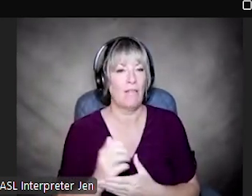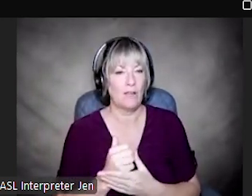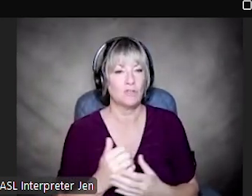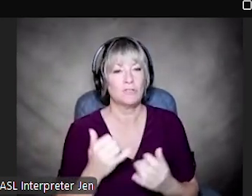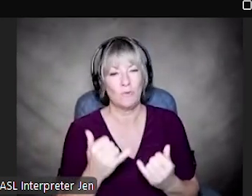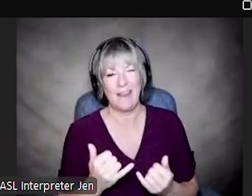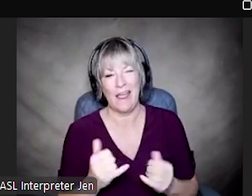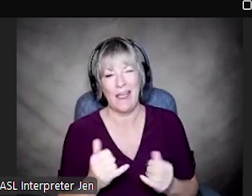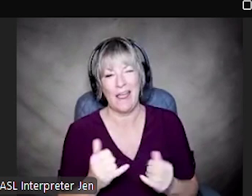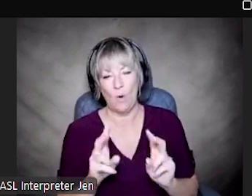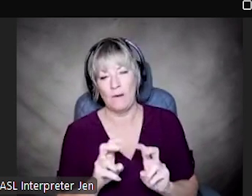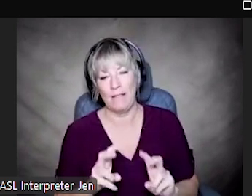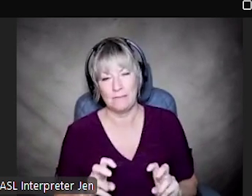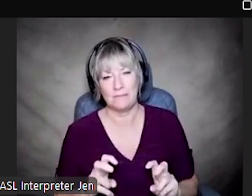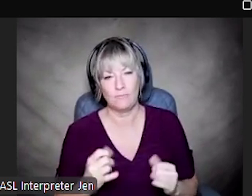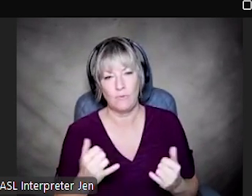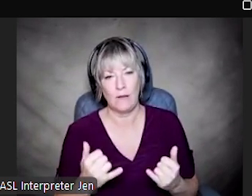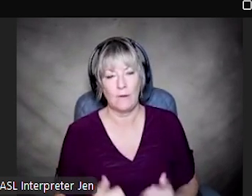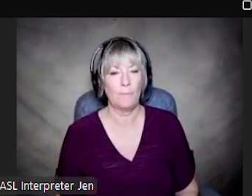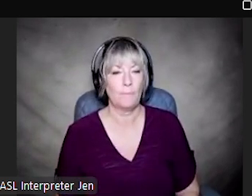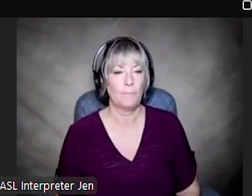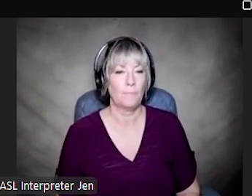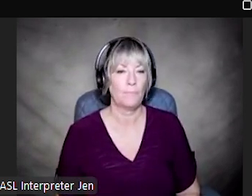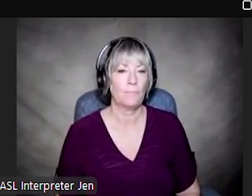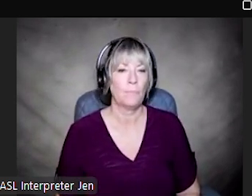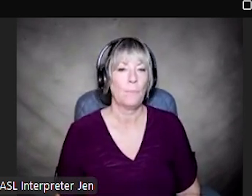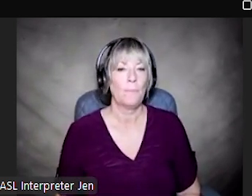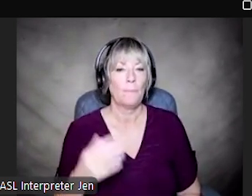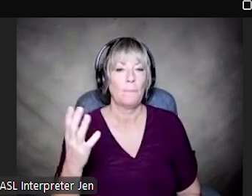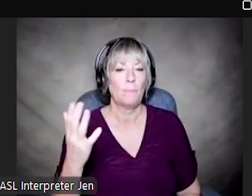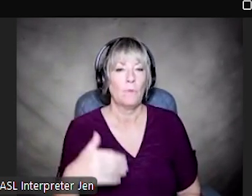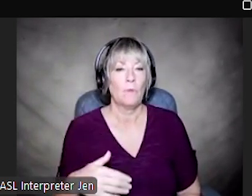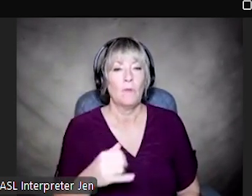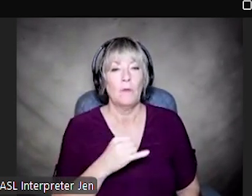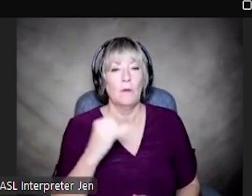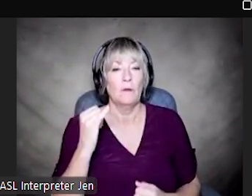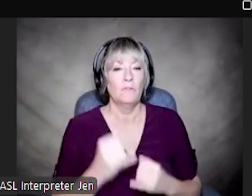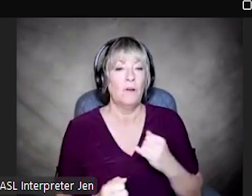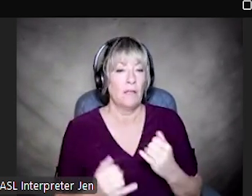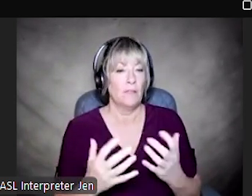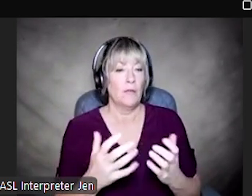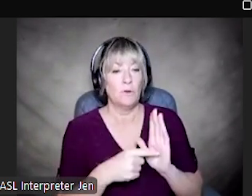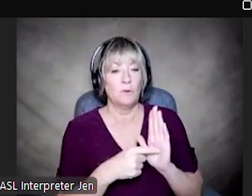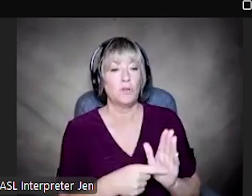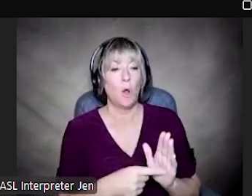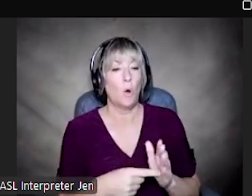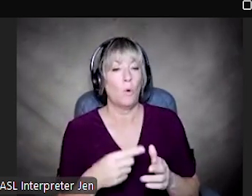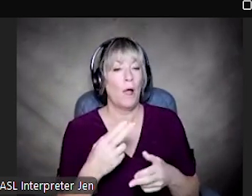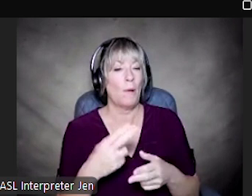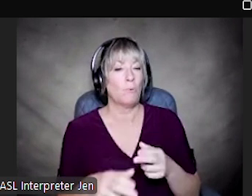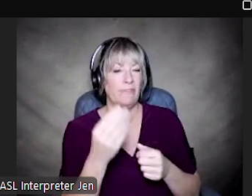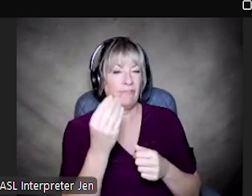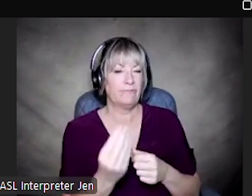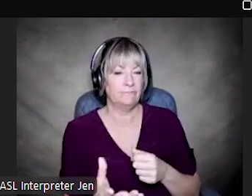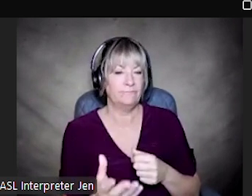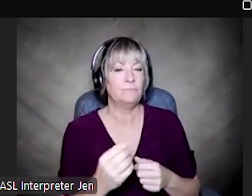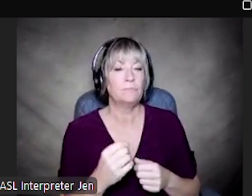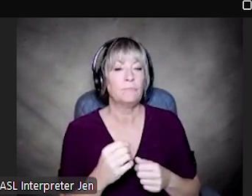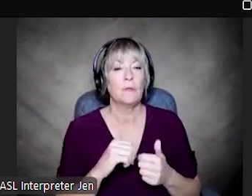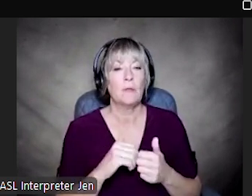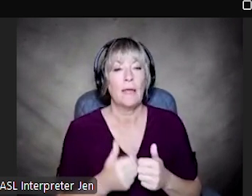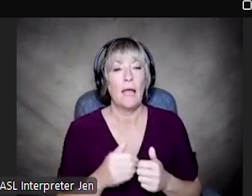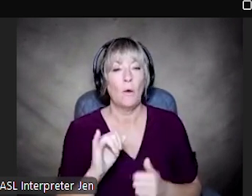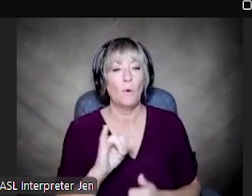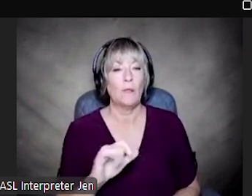the analysis phase now. Next slide, please. And then finally, wanted to share a brief update on